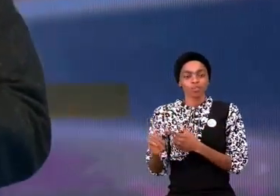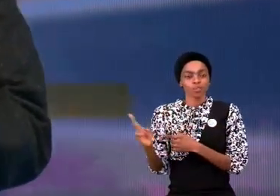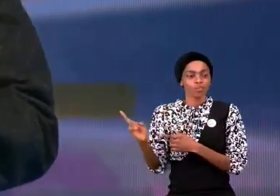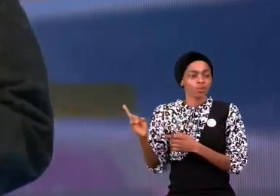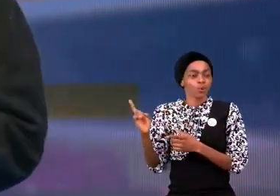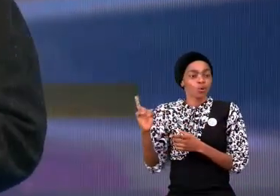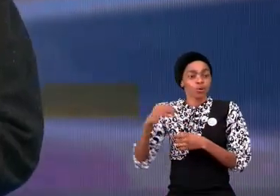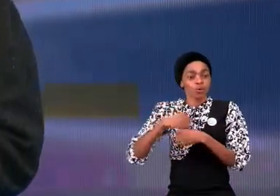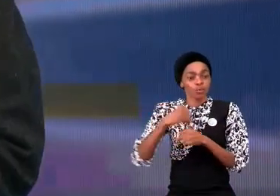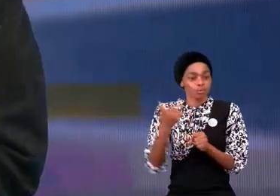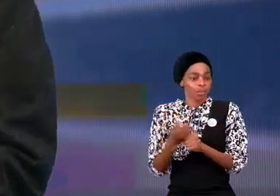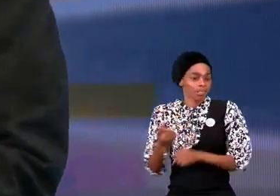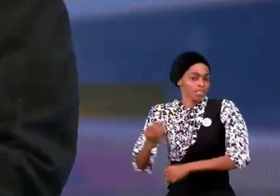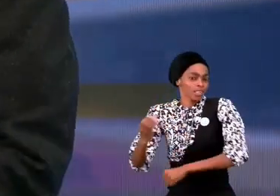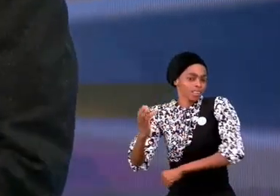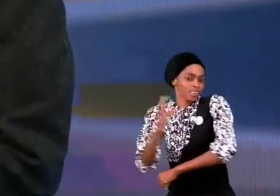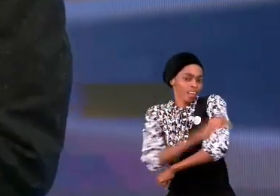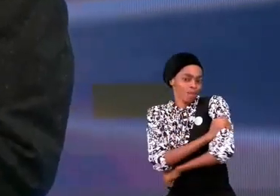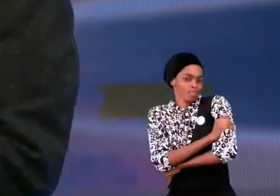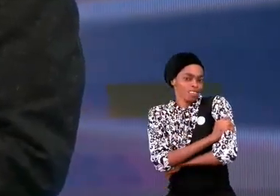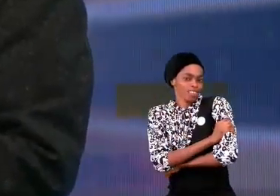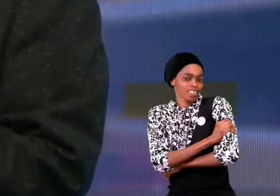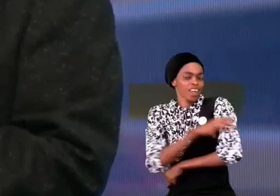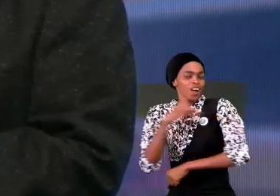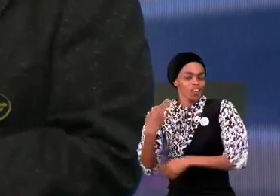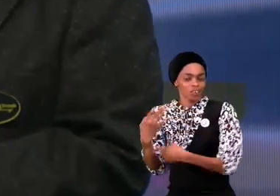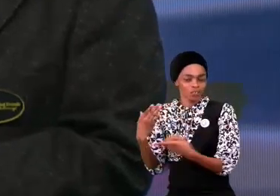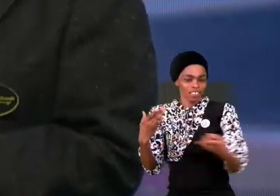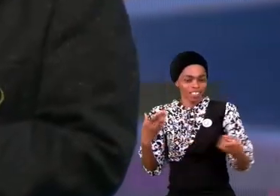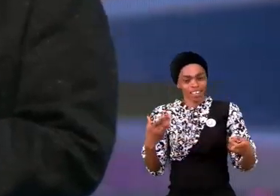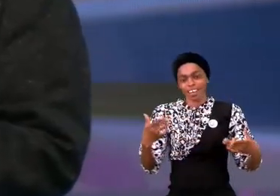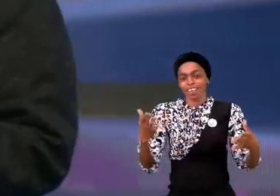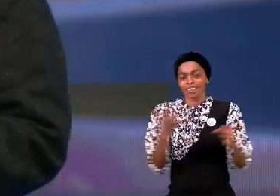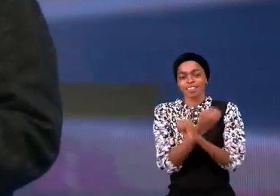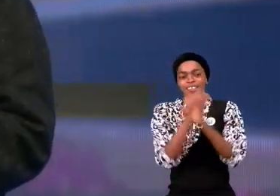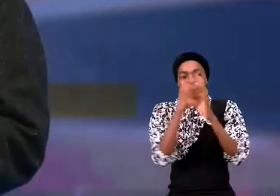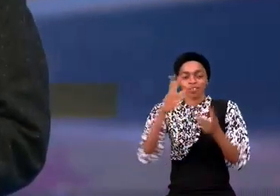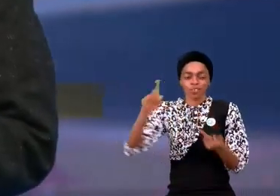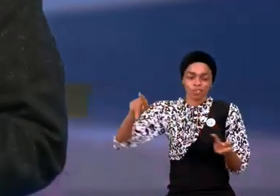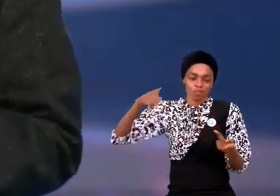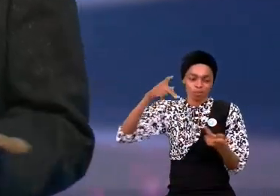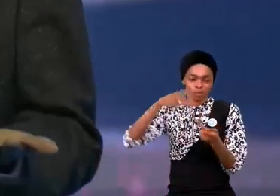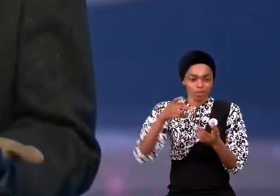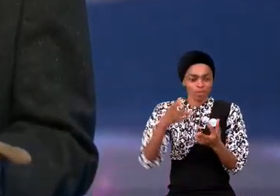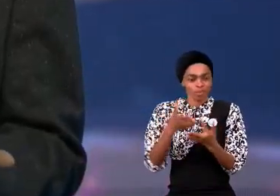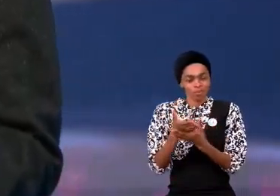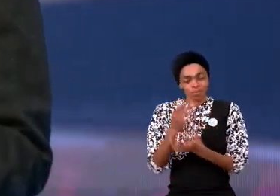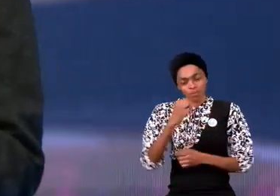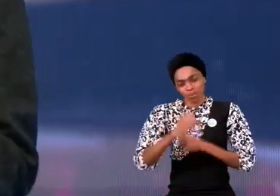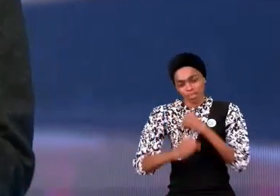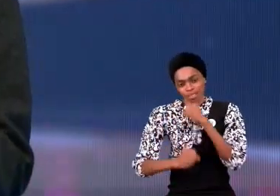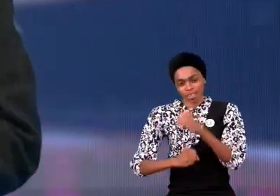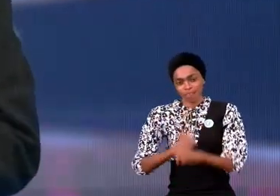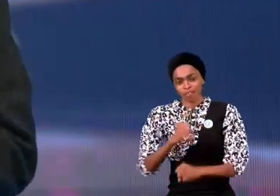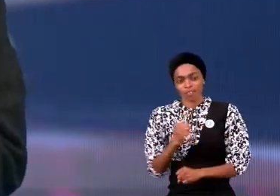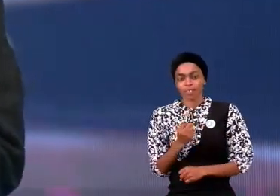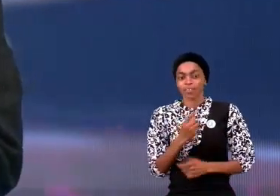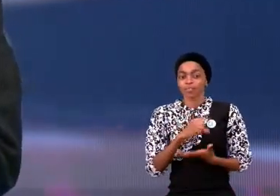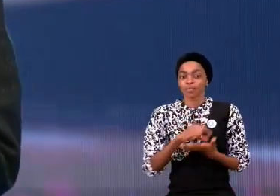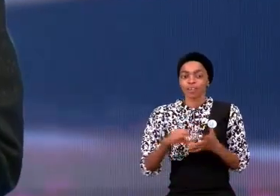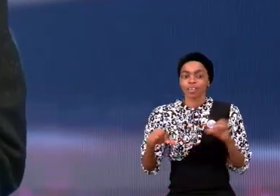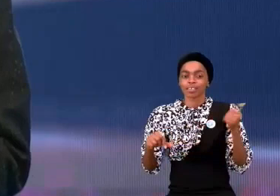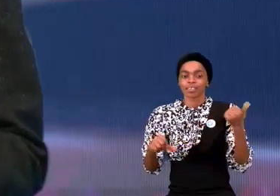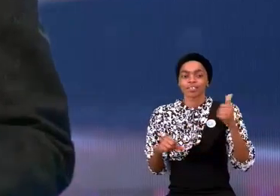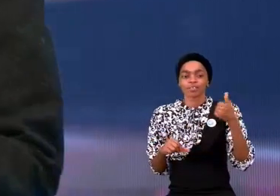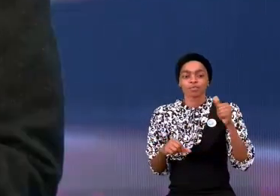salvation perfect through suffering. Look at verse 14. In verse 14, for as much then as the